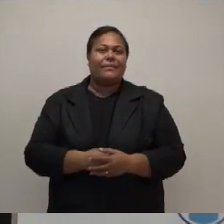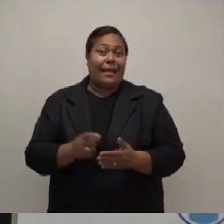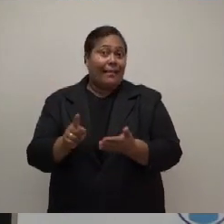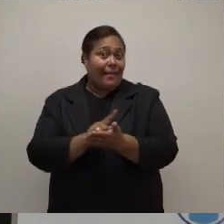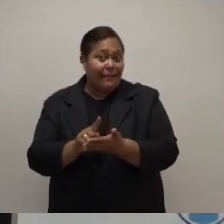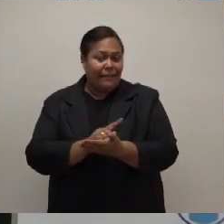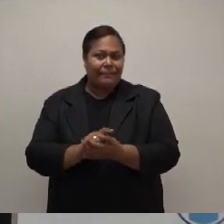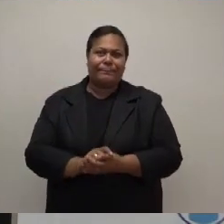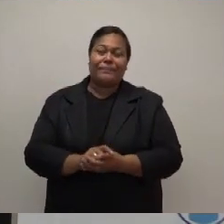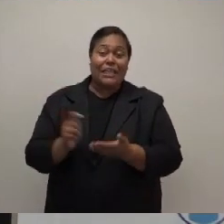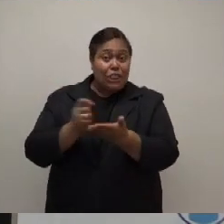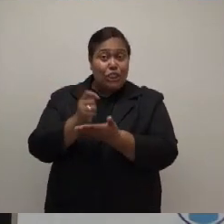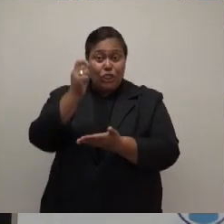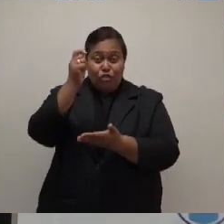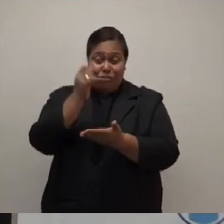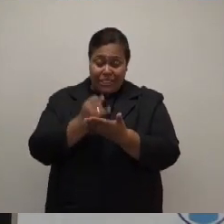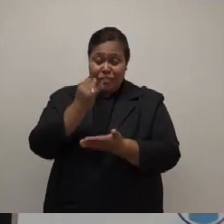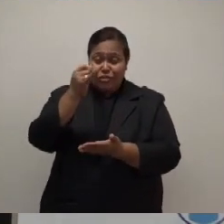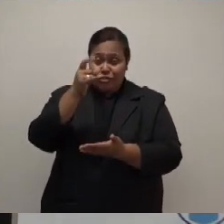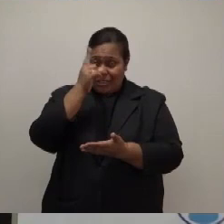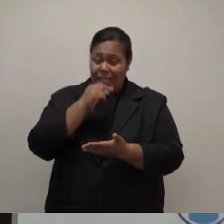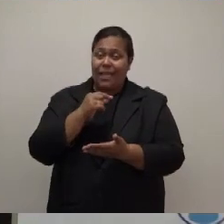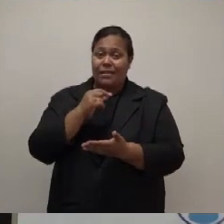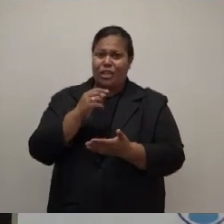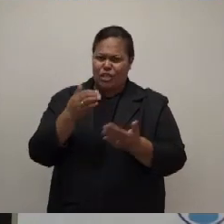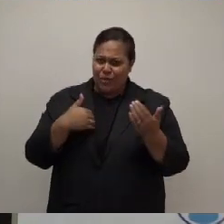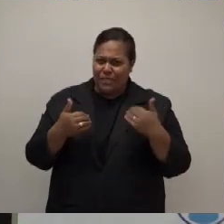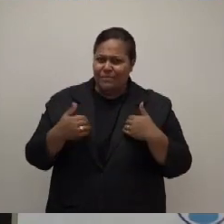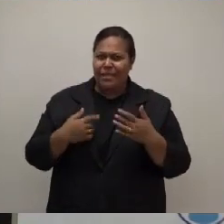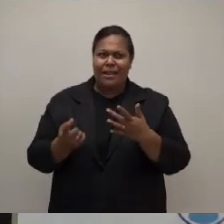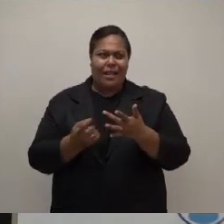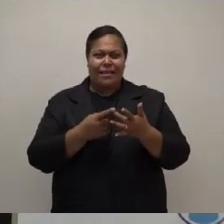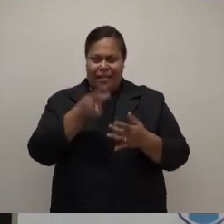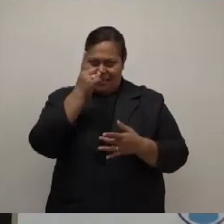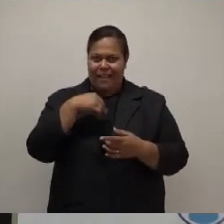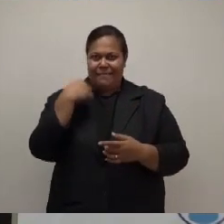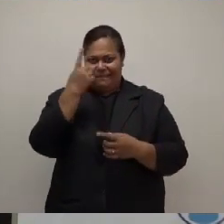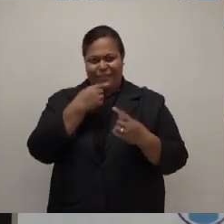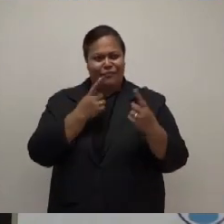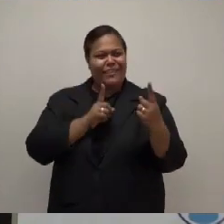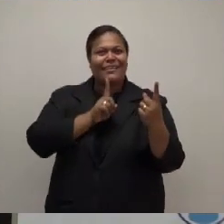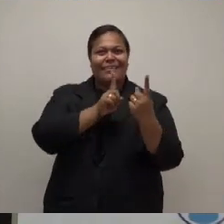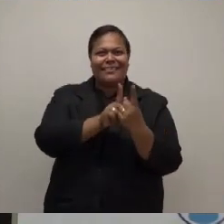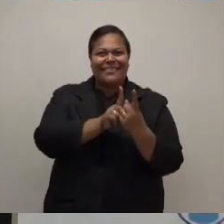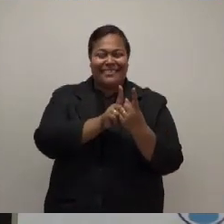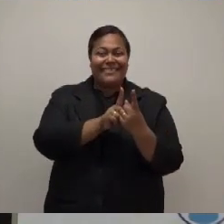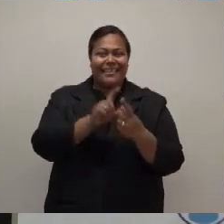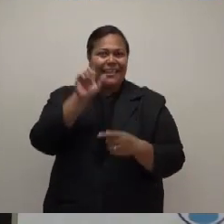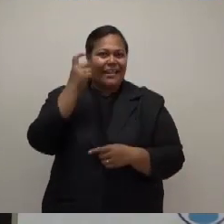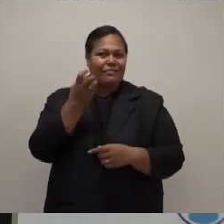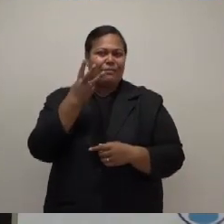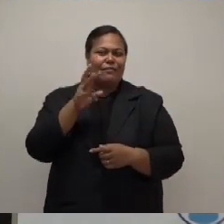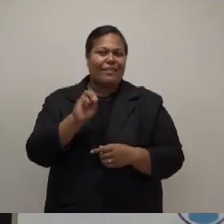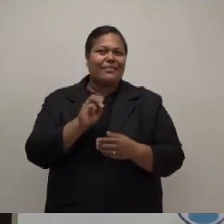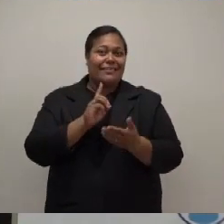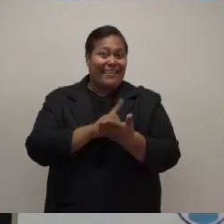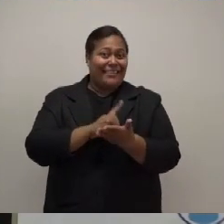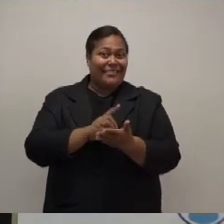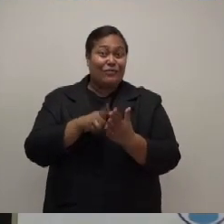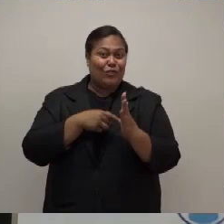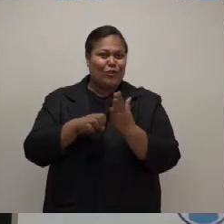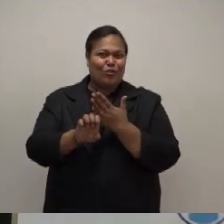Tertiary institutions as well can open for face-to-face classes from 30th of June.